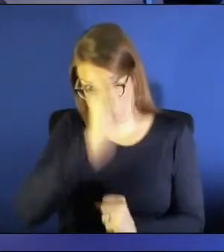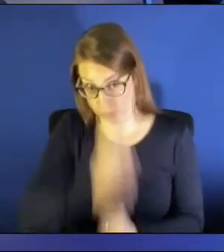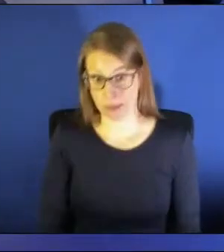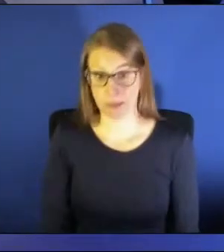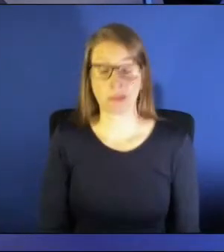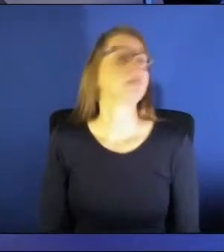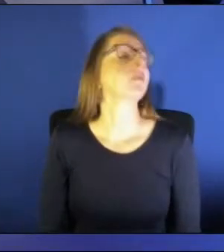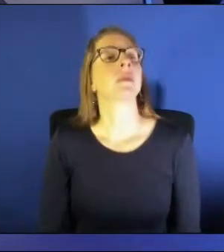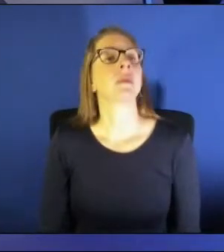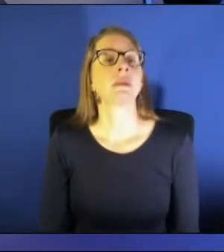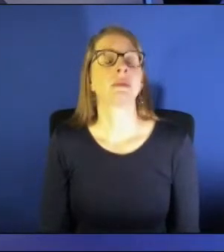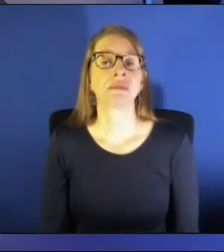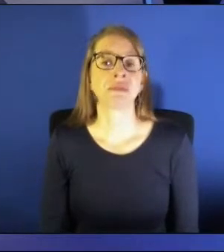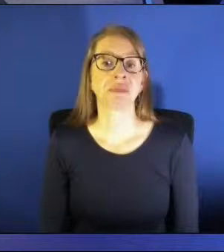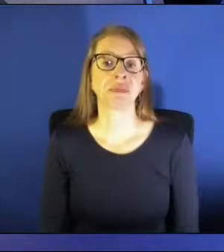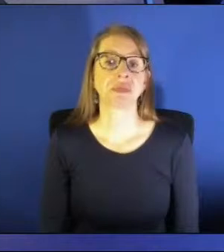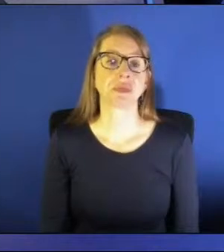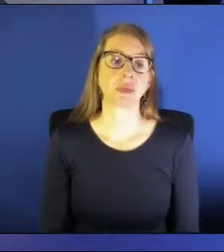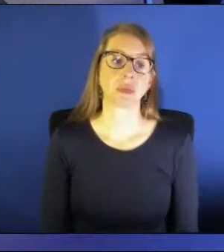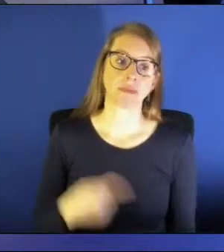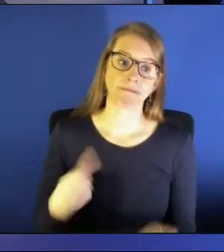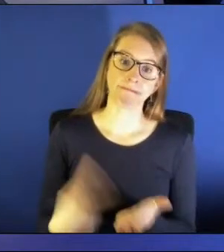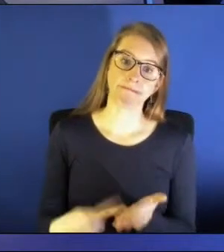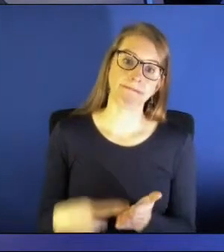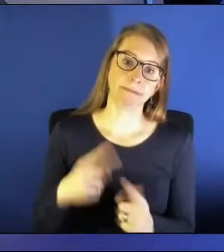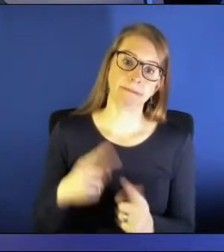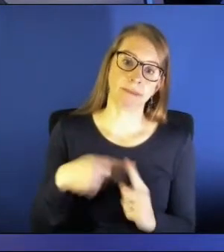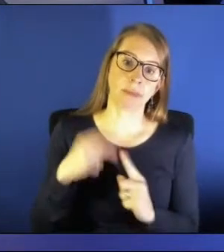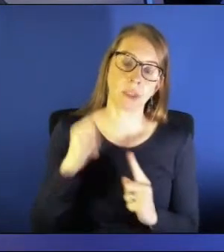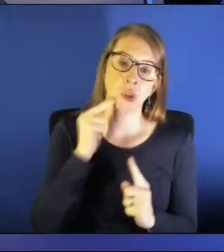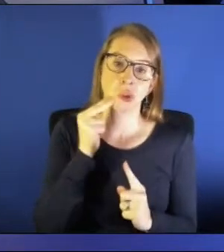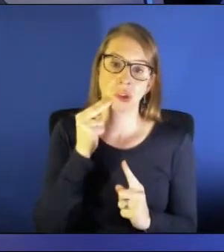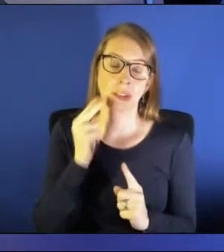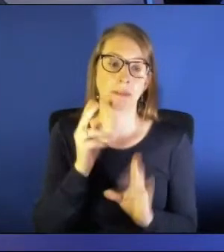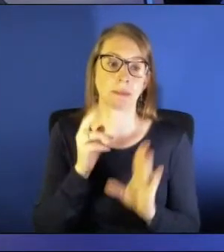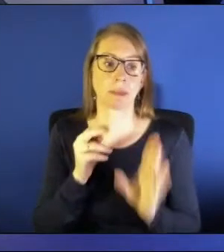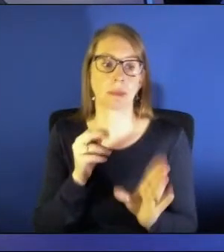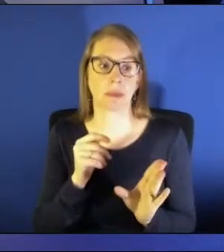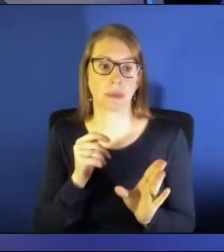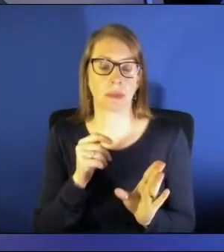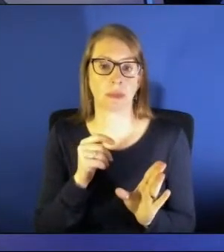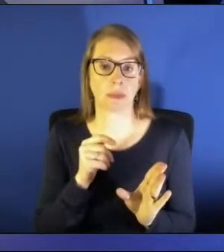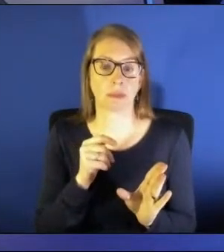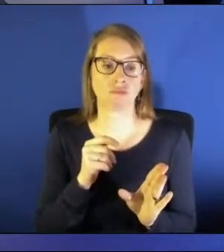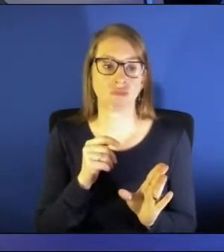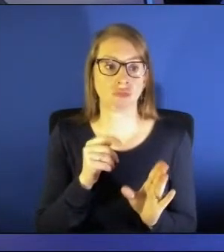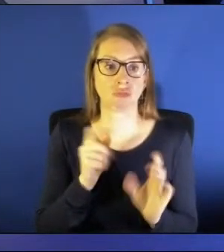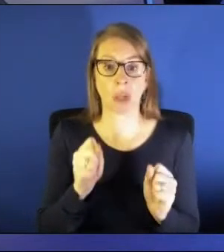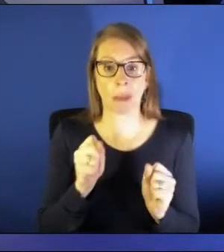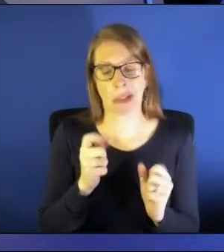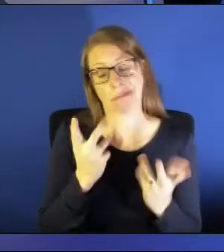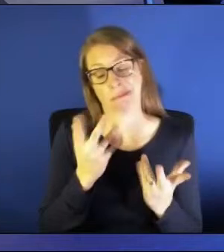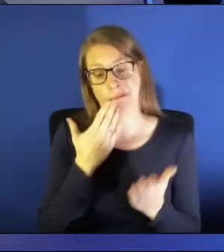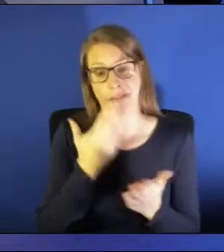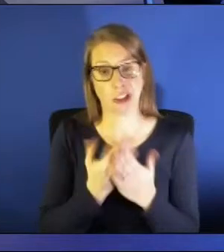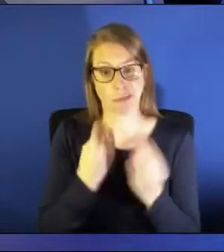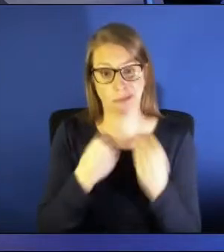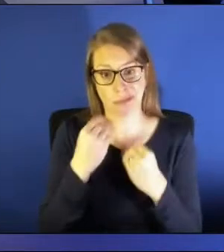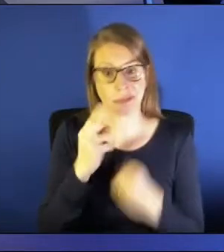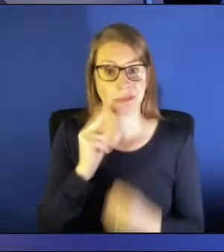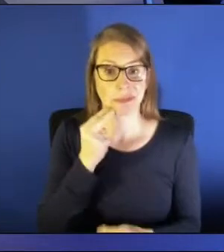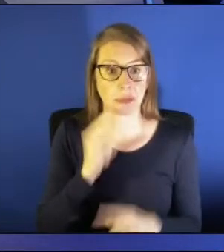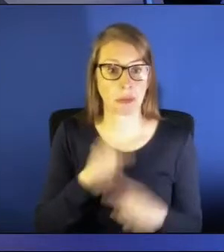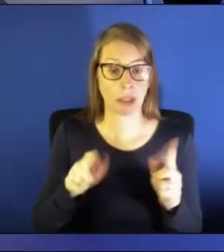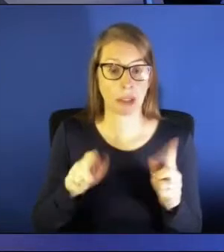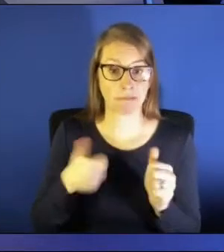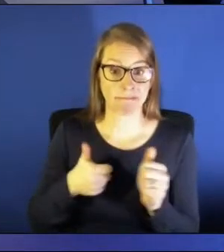talk about that. I want to ask about nutrition. Oh, yeah. Leading up to, I mean, you probably all around good nutrition in general, but leading up to one of these races,